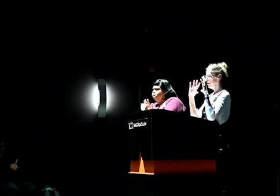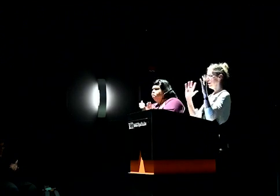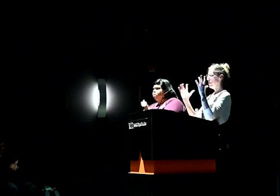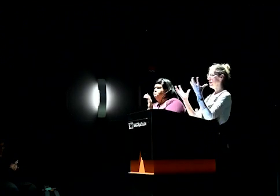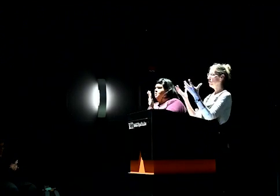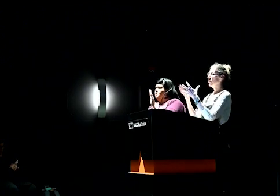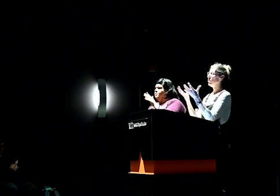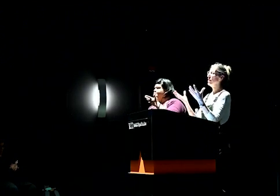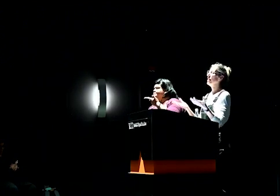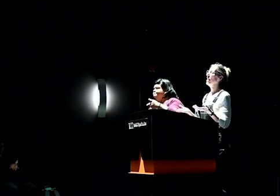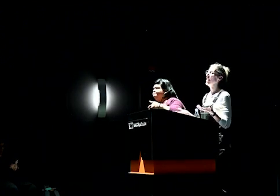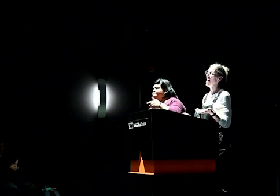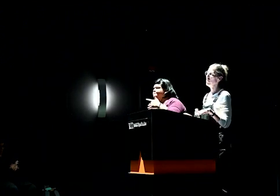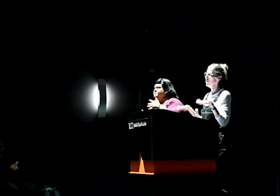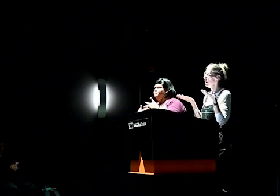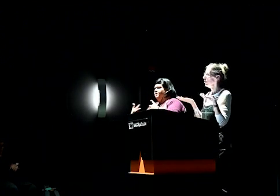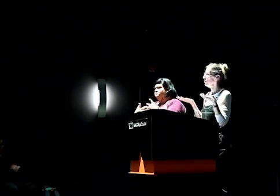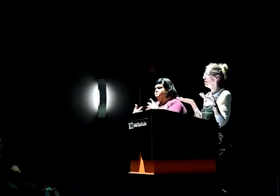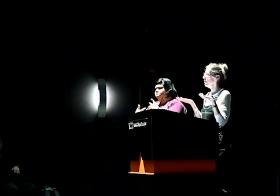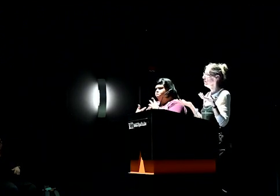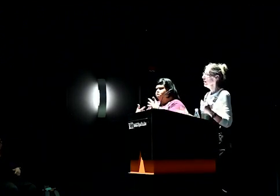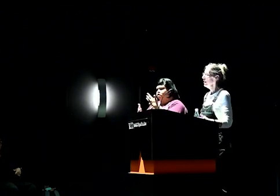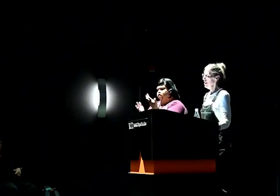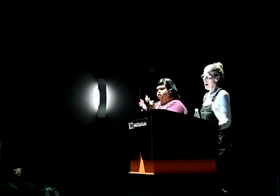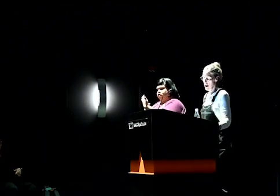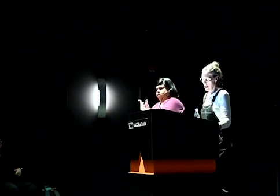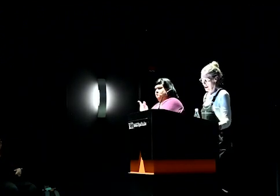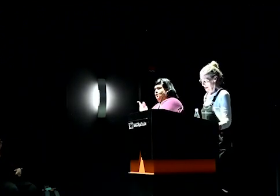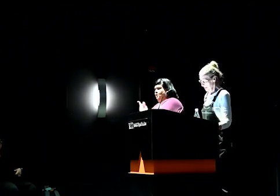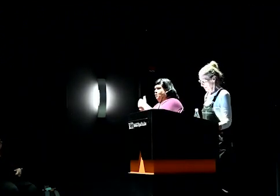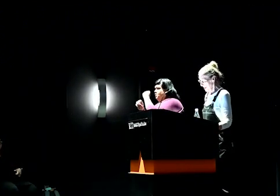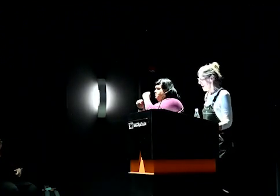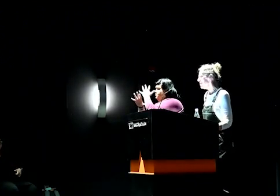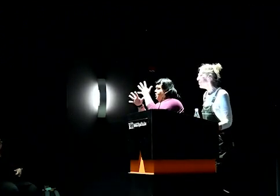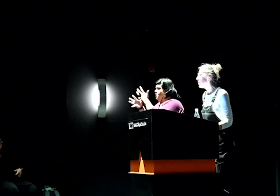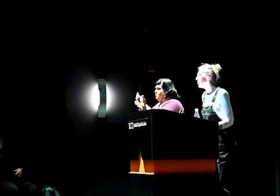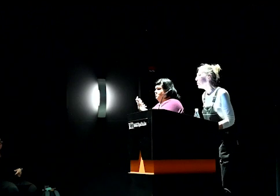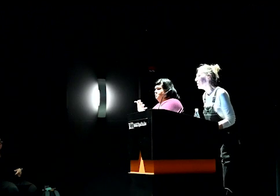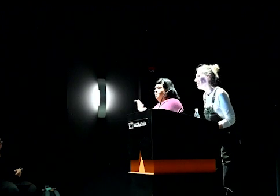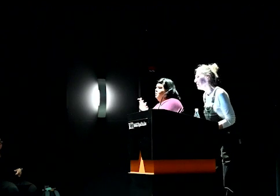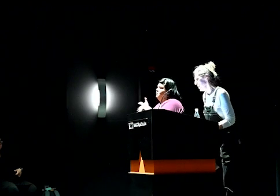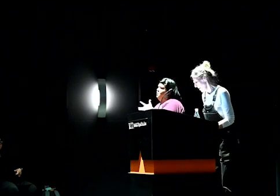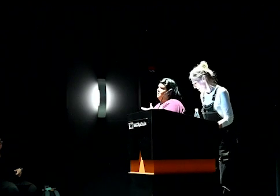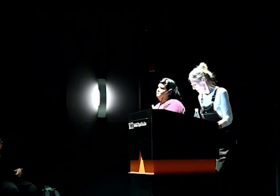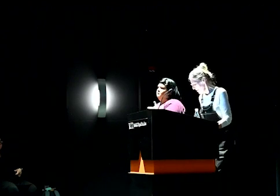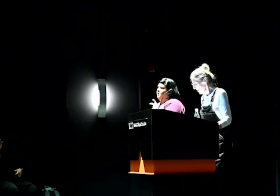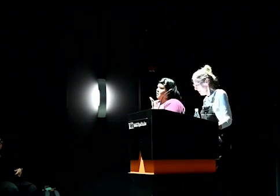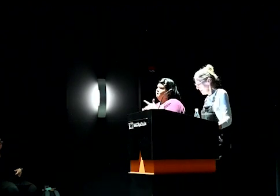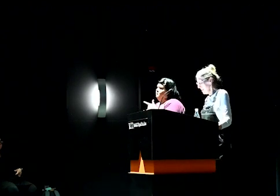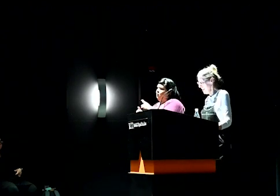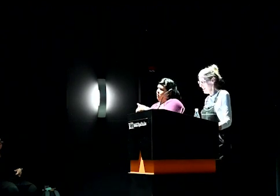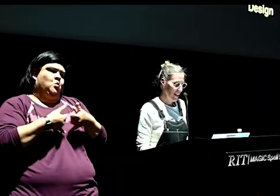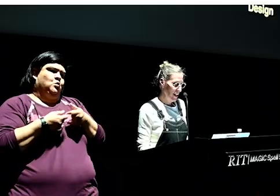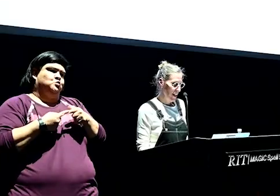and put them on the vision, and then everything goes up. And that's very rewarding to me.